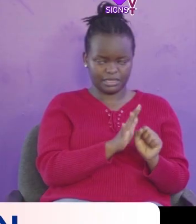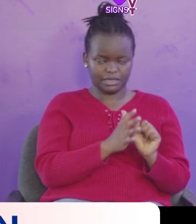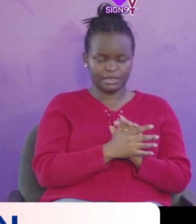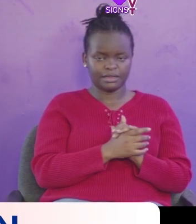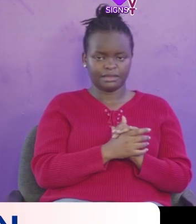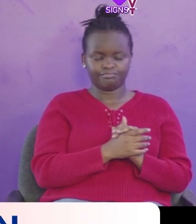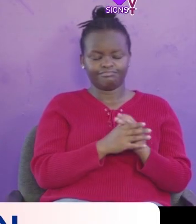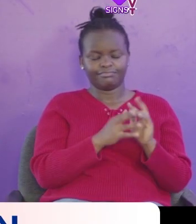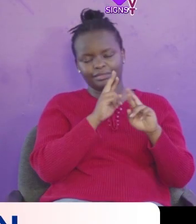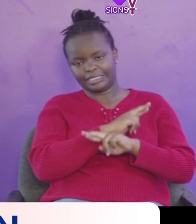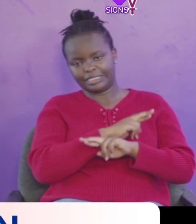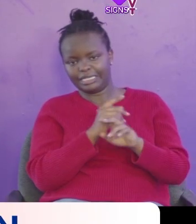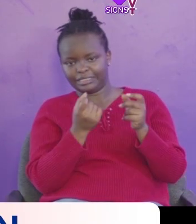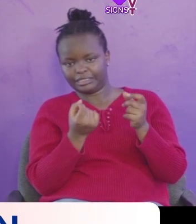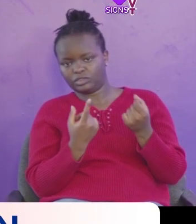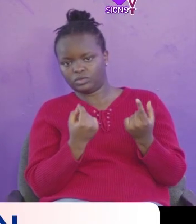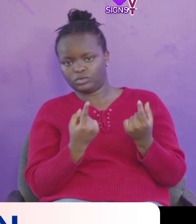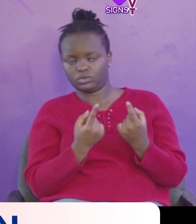Ikatulia, but